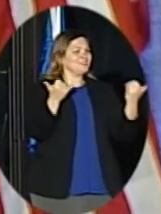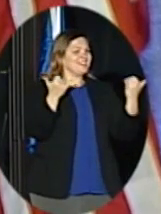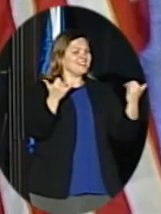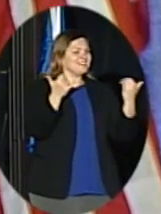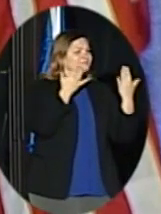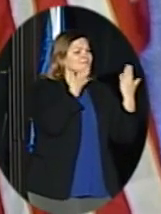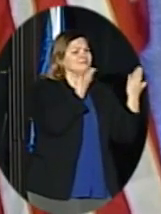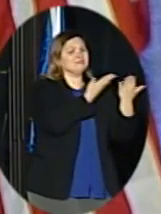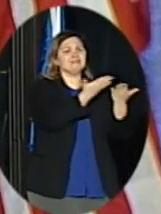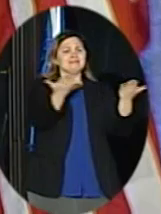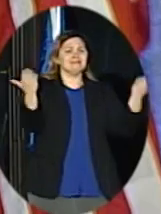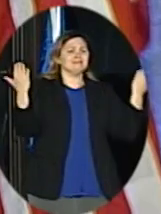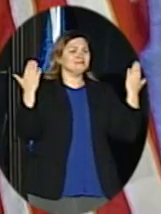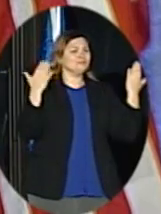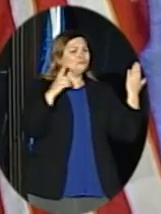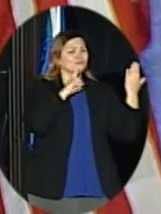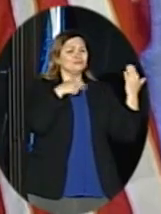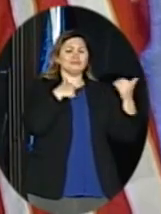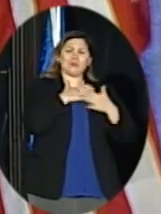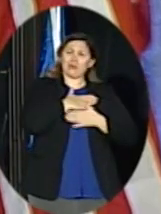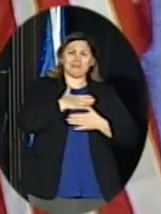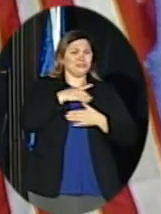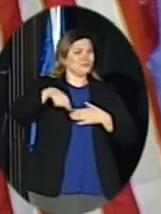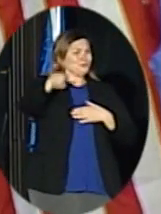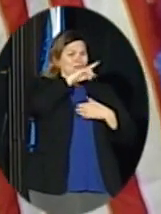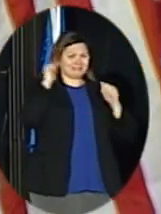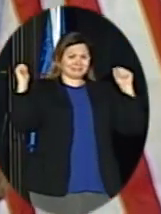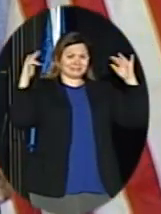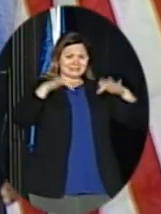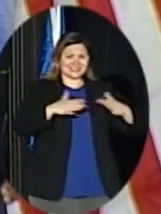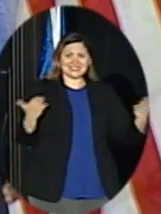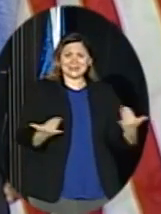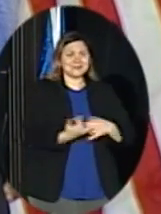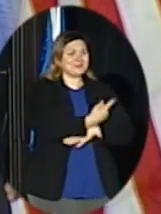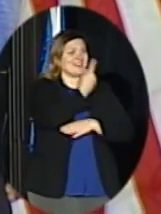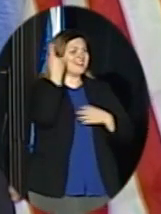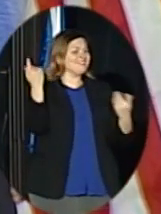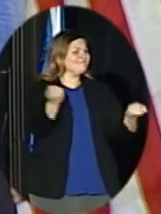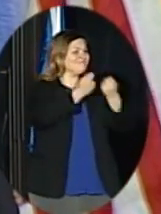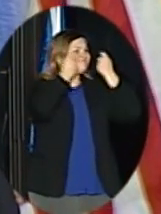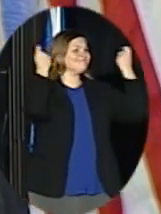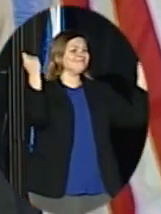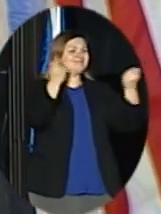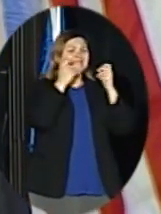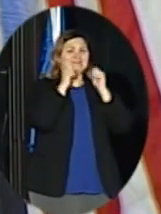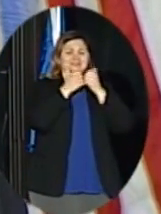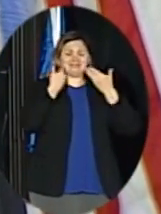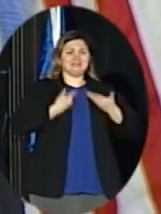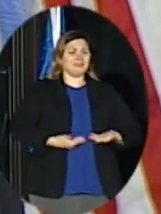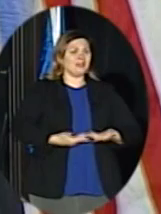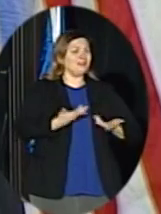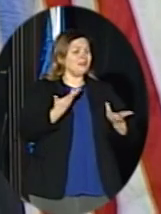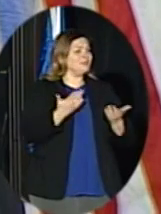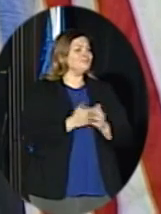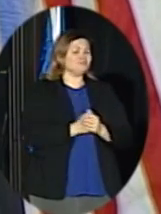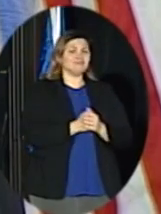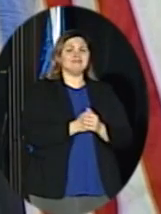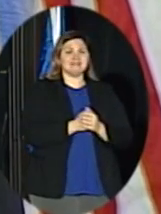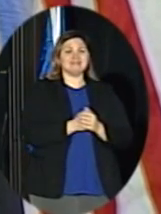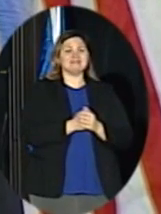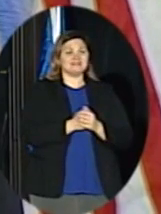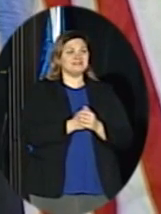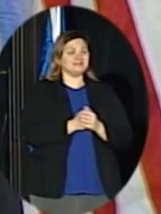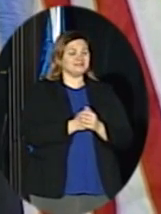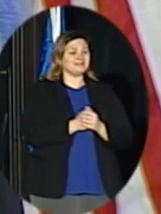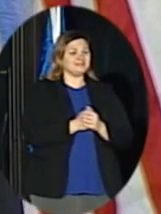really appreciate you all coming out here to celebrate this moment with us. I am